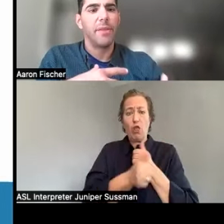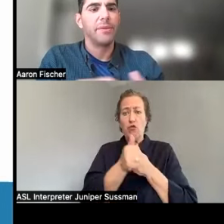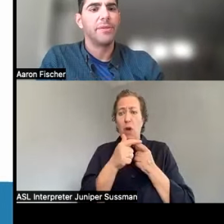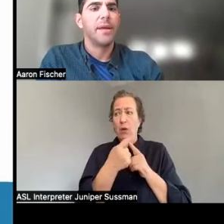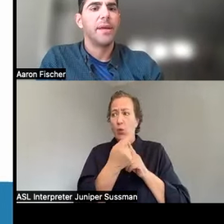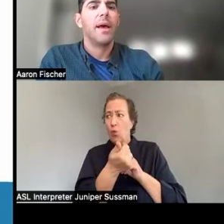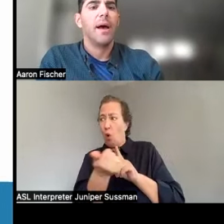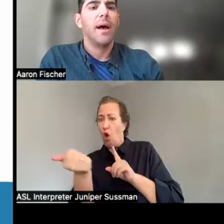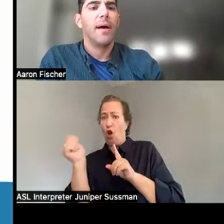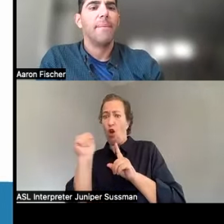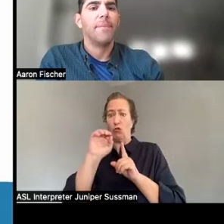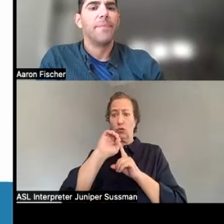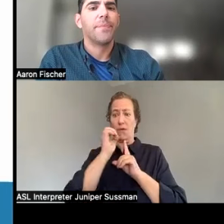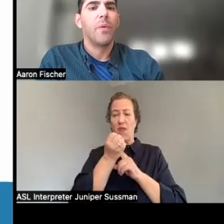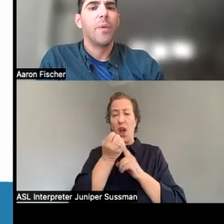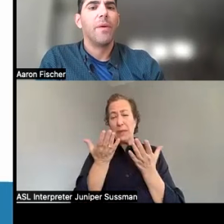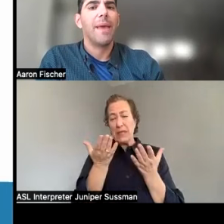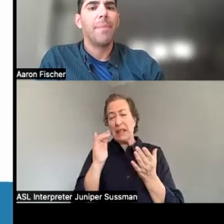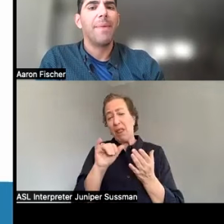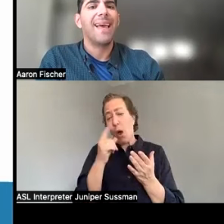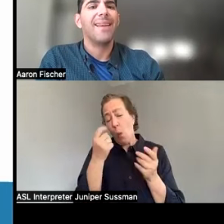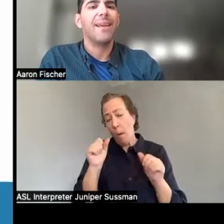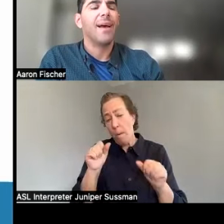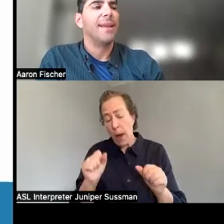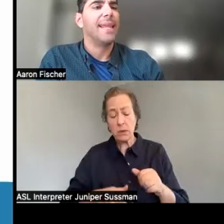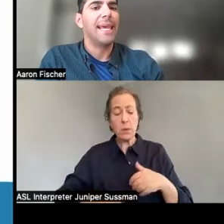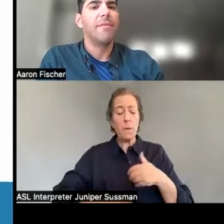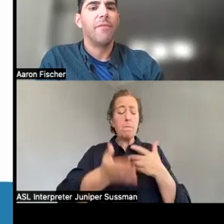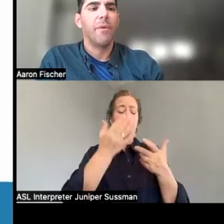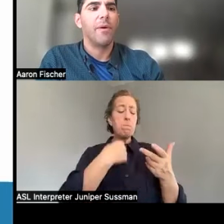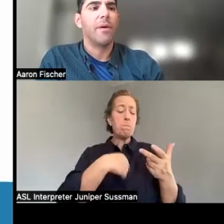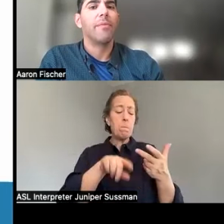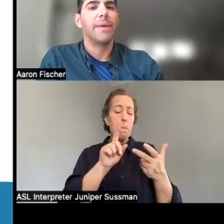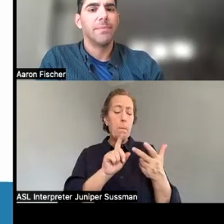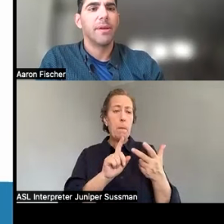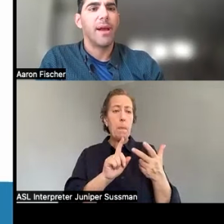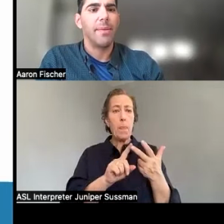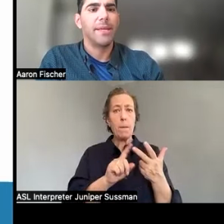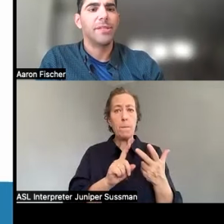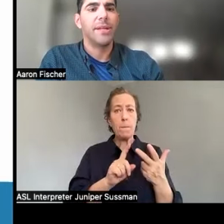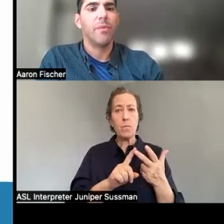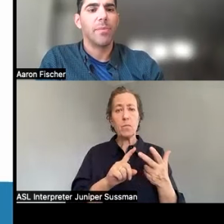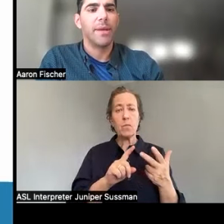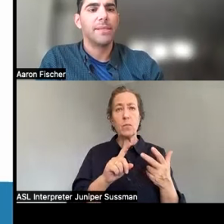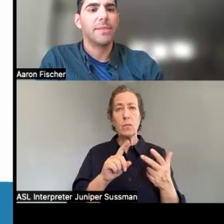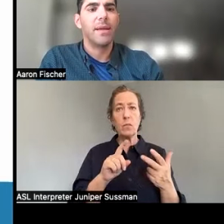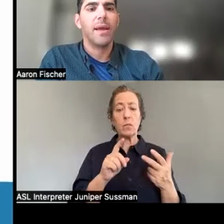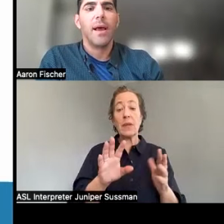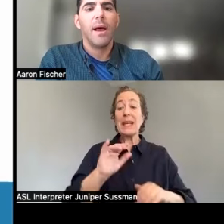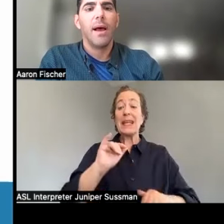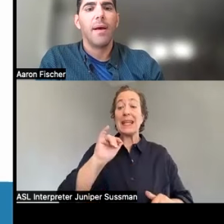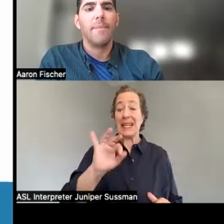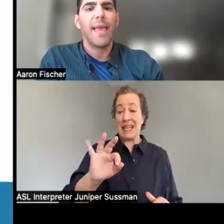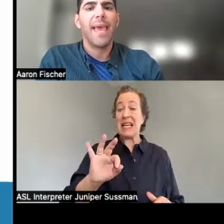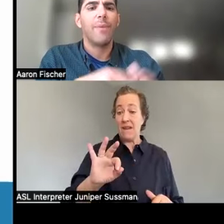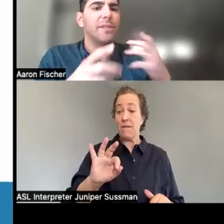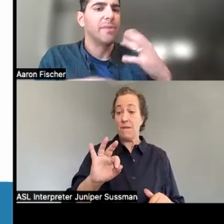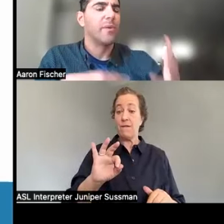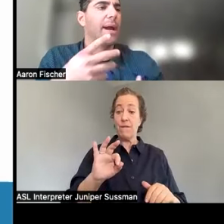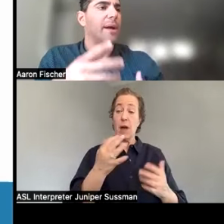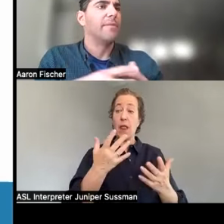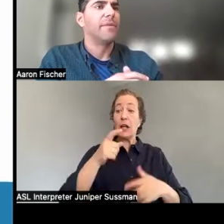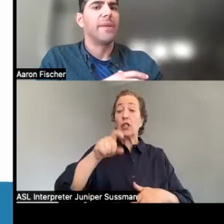or others. When there may be a need for a reasonable accommodation in the workplace, and